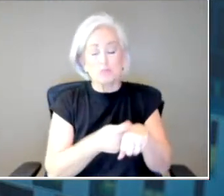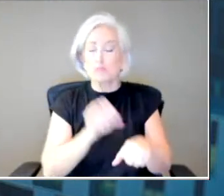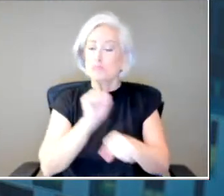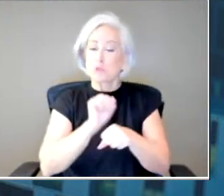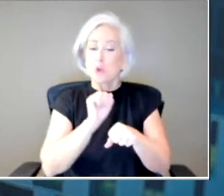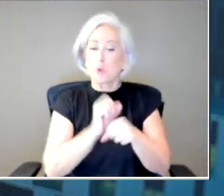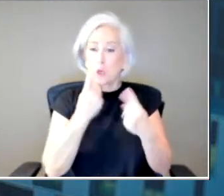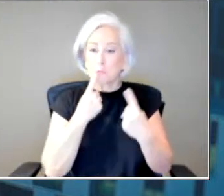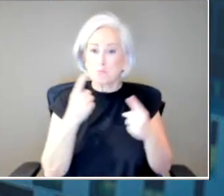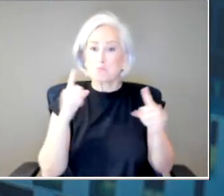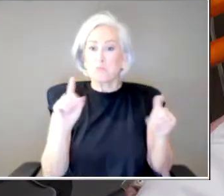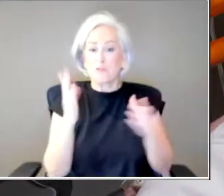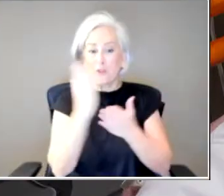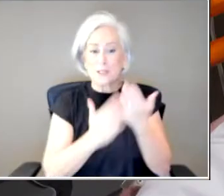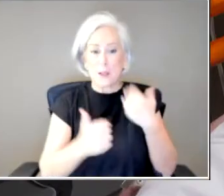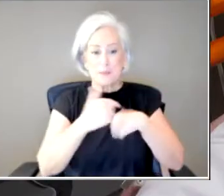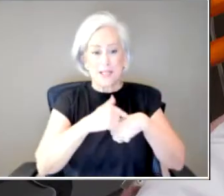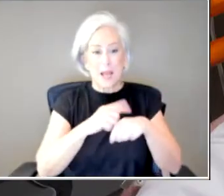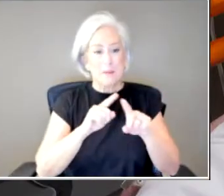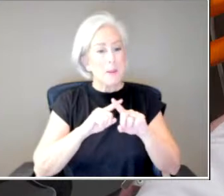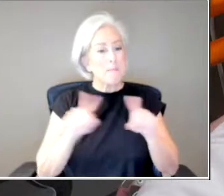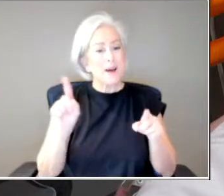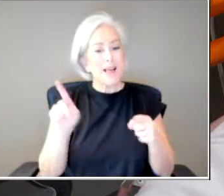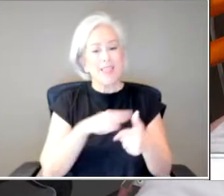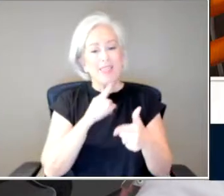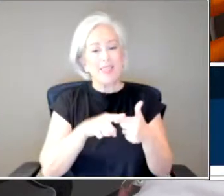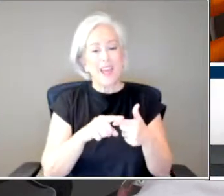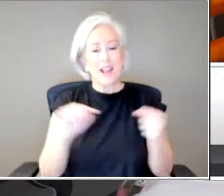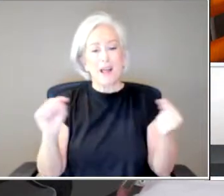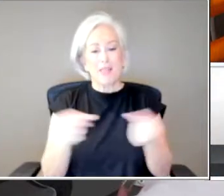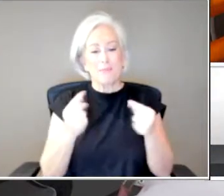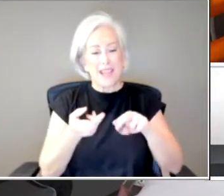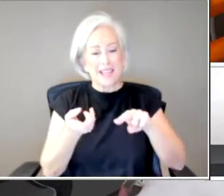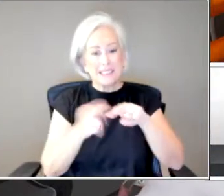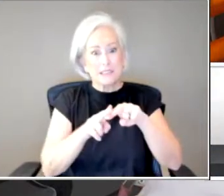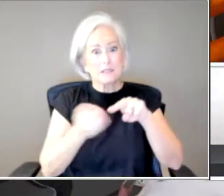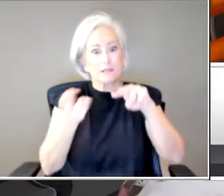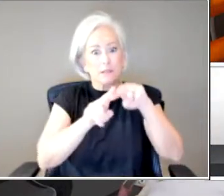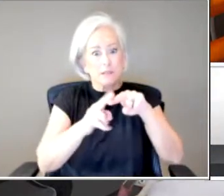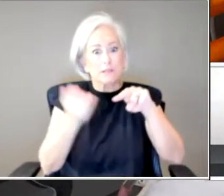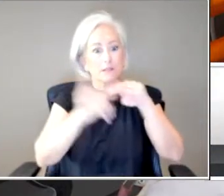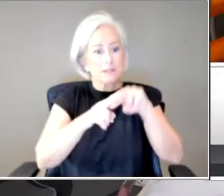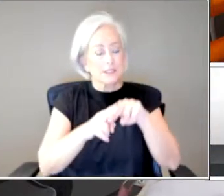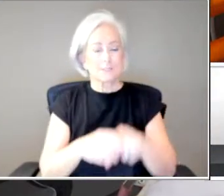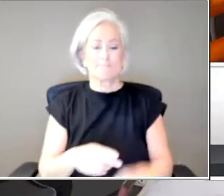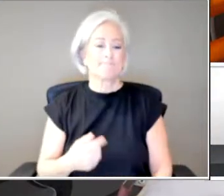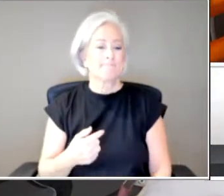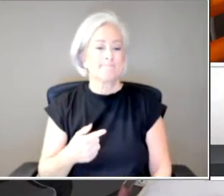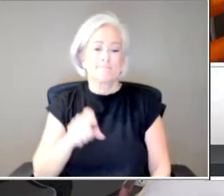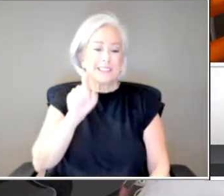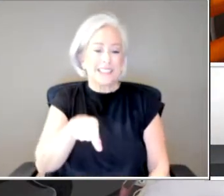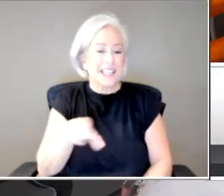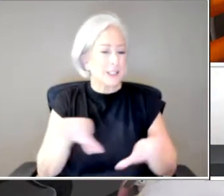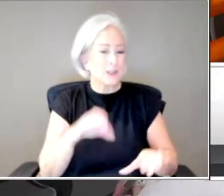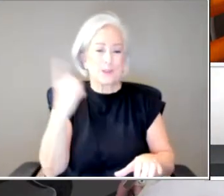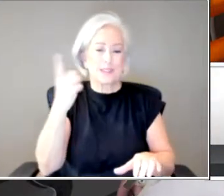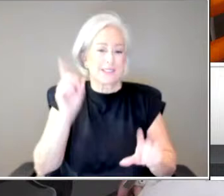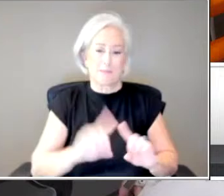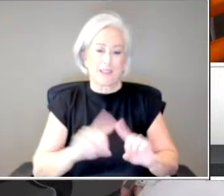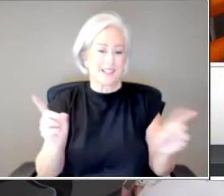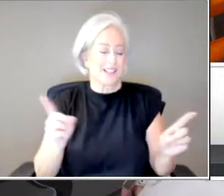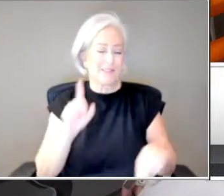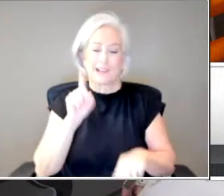getting more and more painful. I've got to do something different because I just can't be like this.